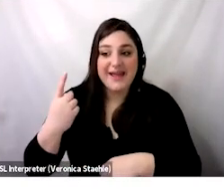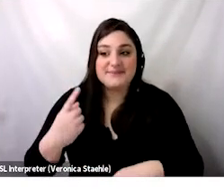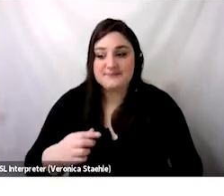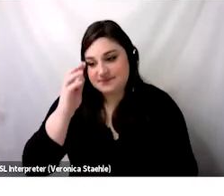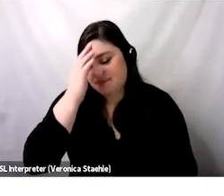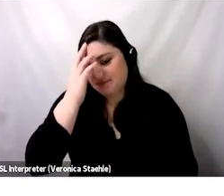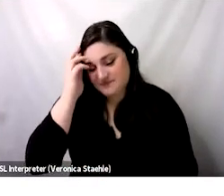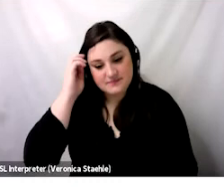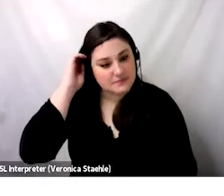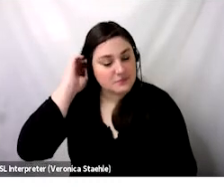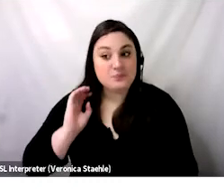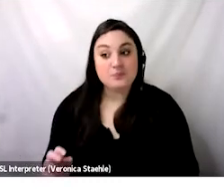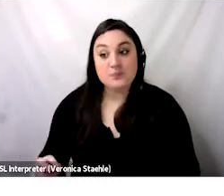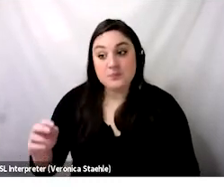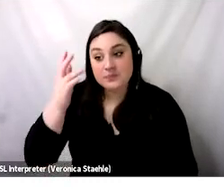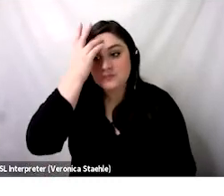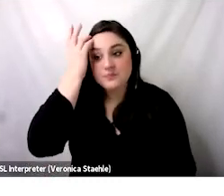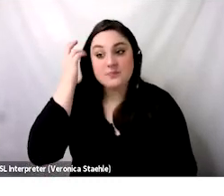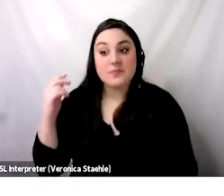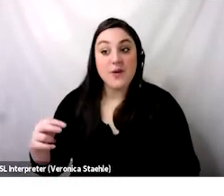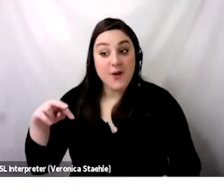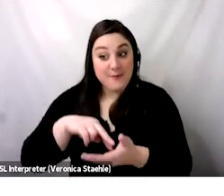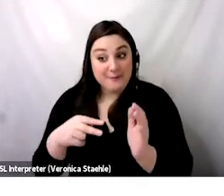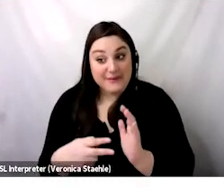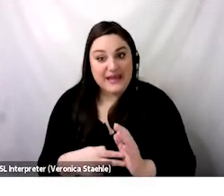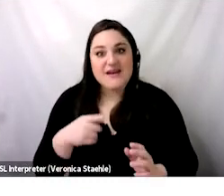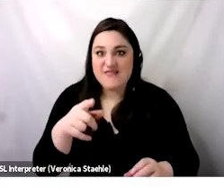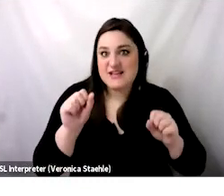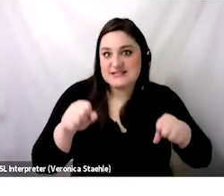people, more pounds, and more money.